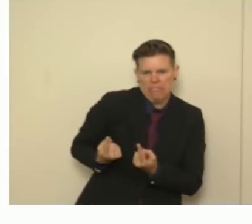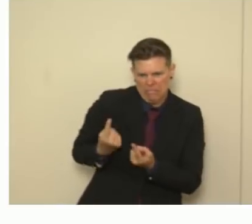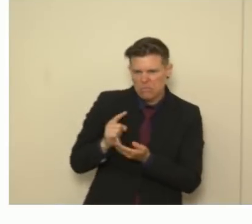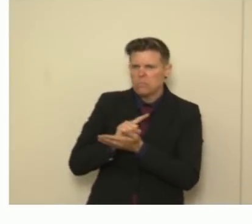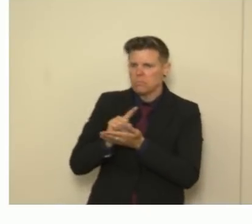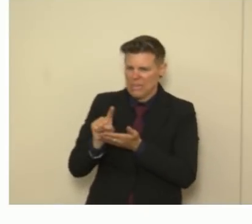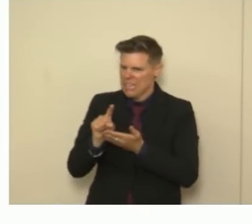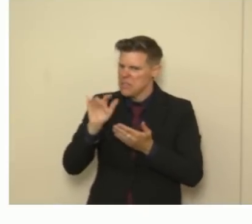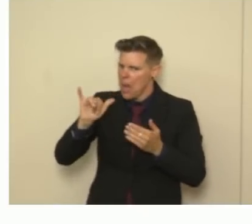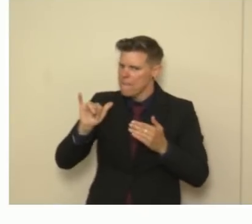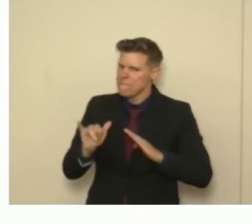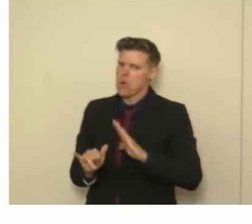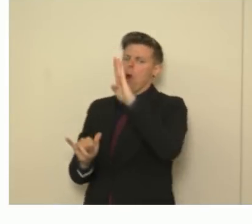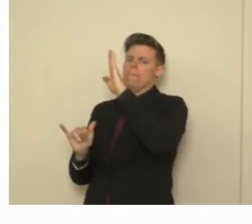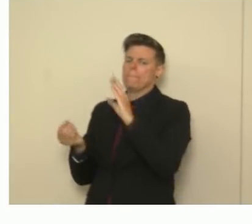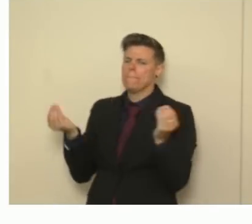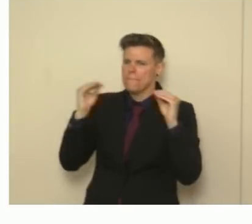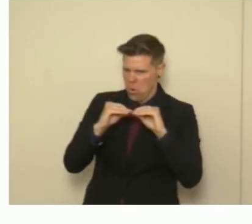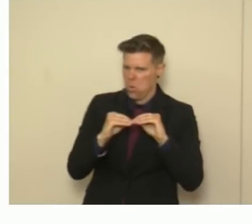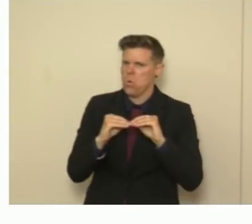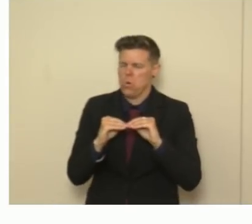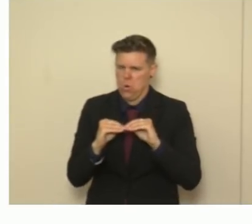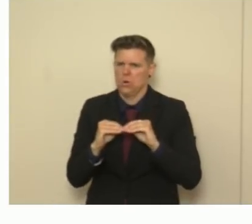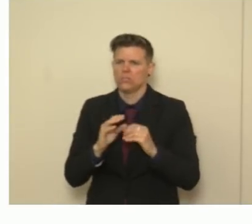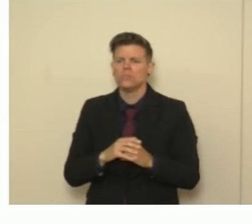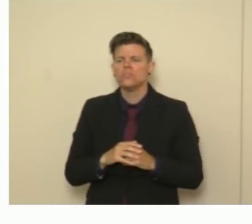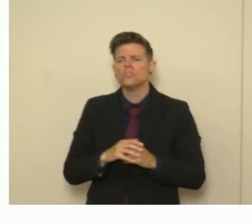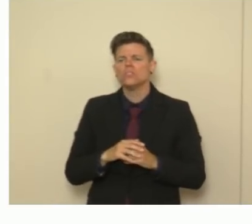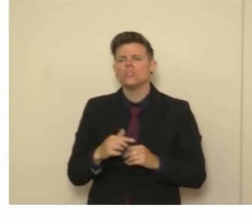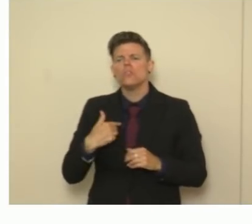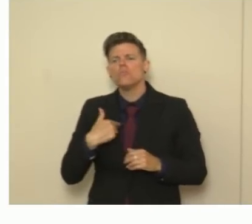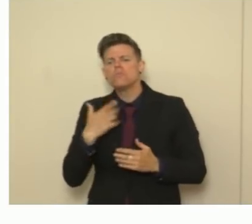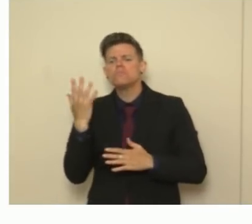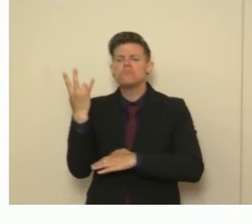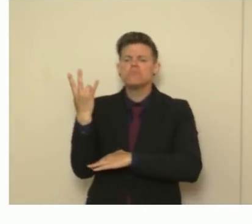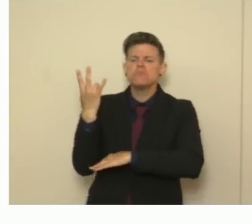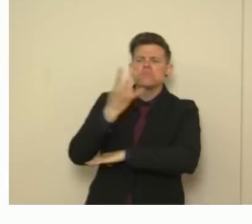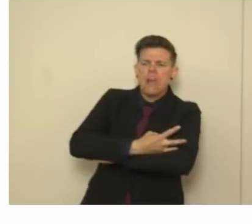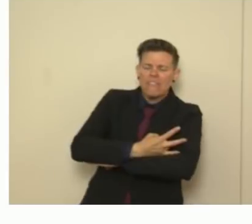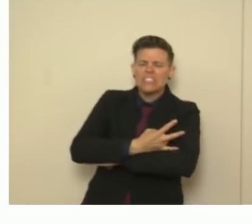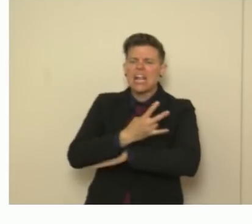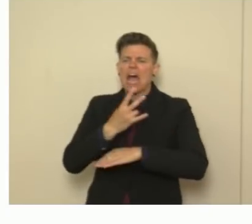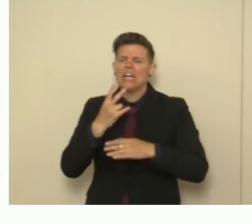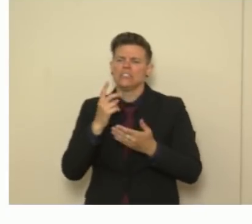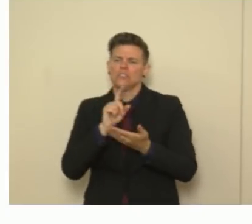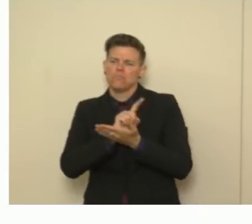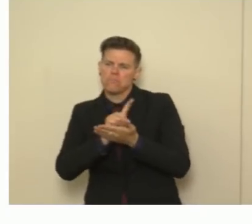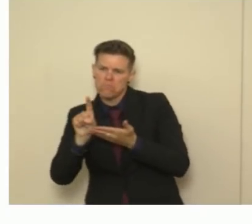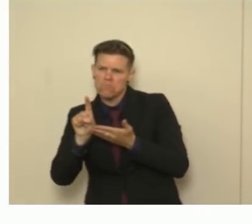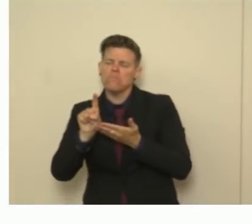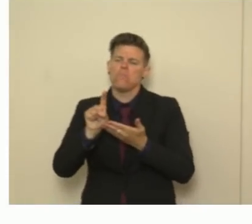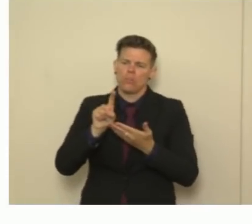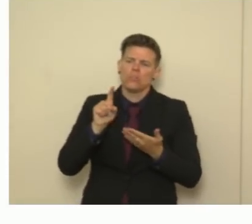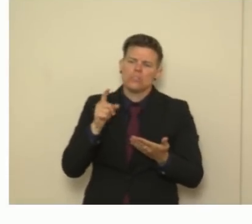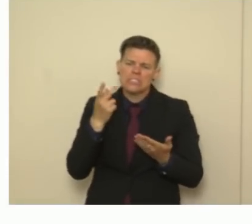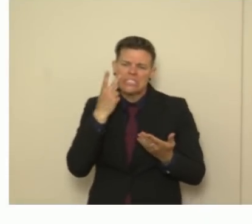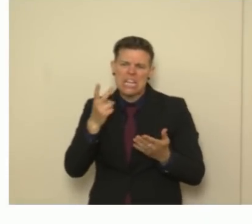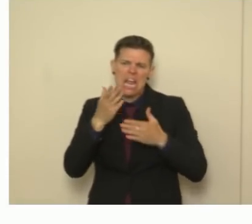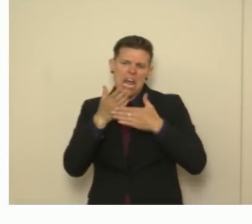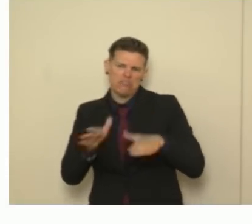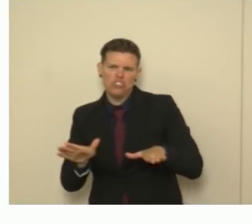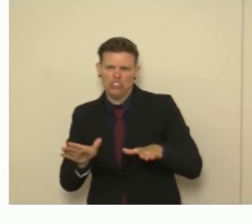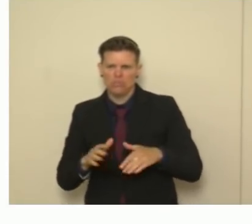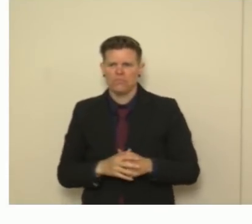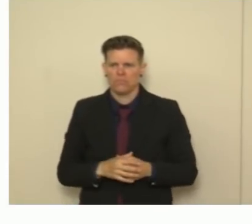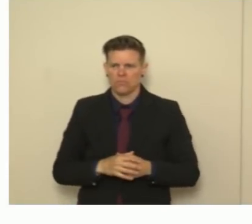steep. Now, we average this over 7 days in order to take out all the up and down that you see in the graphs, but this is really,